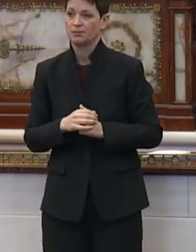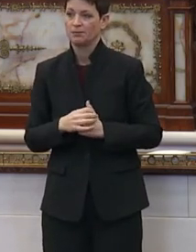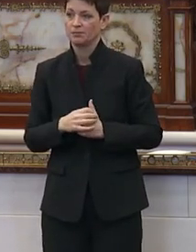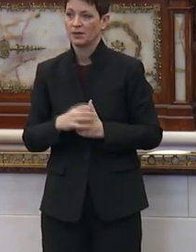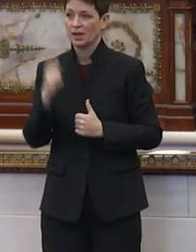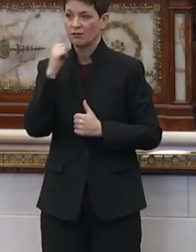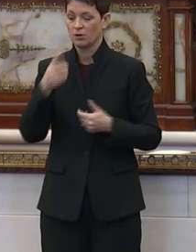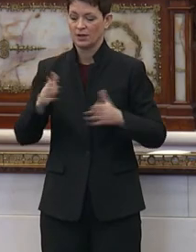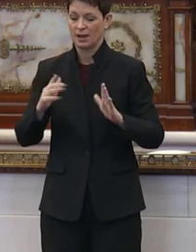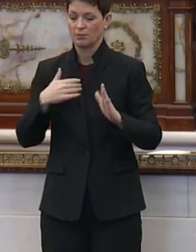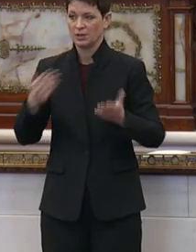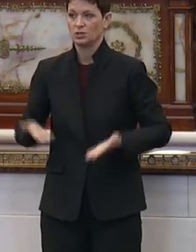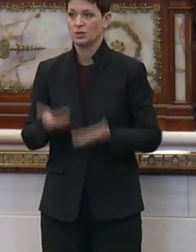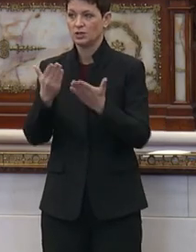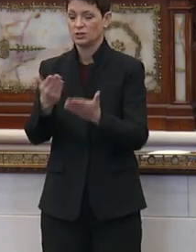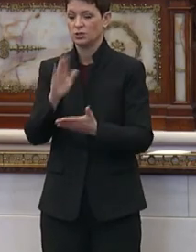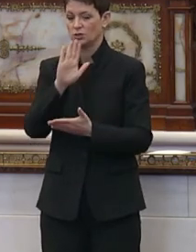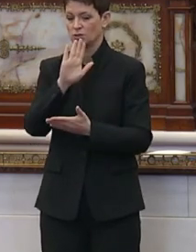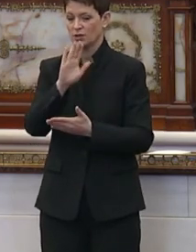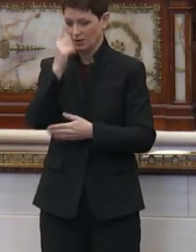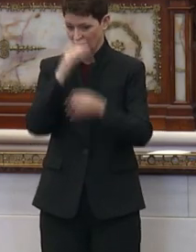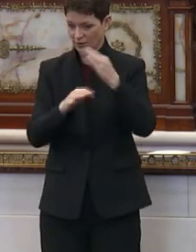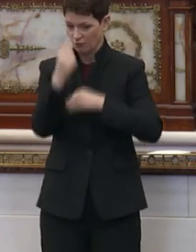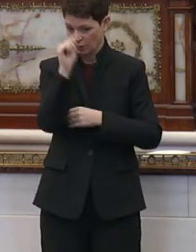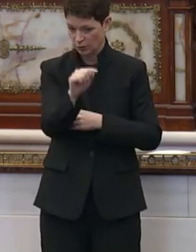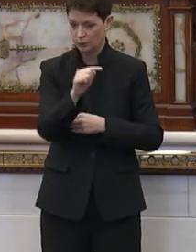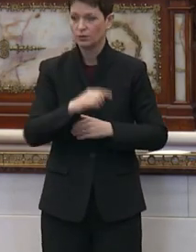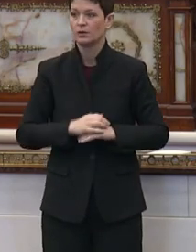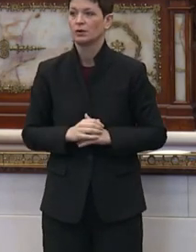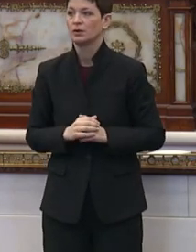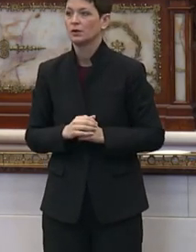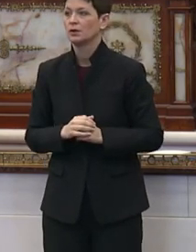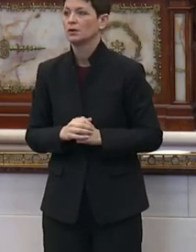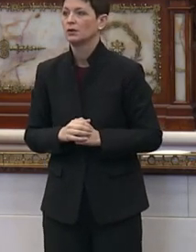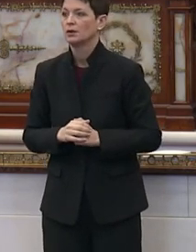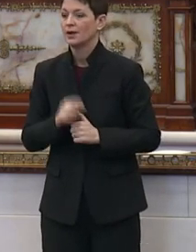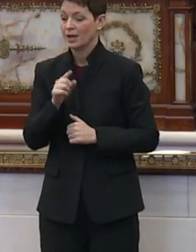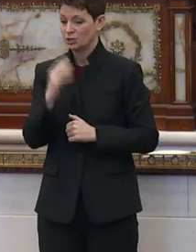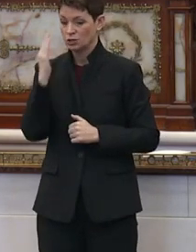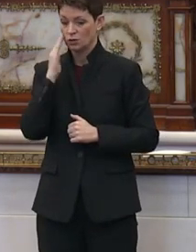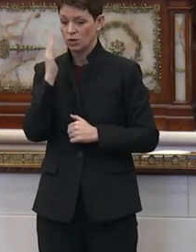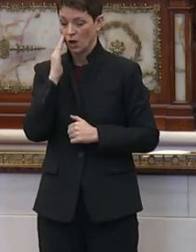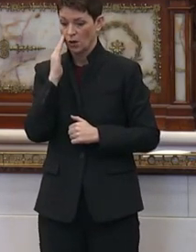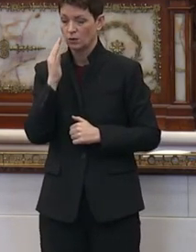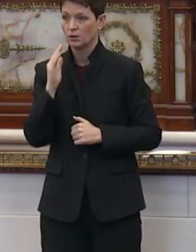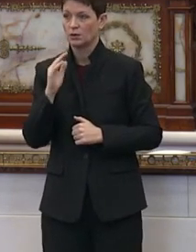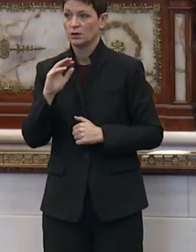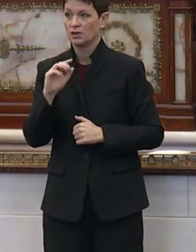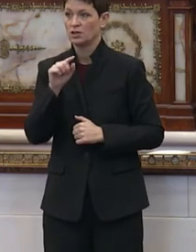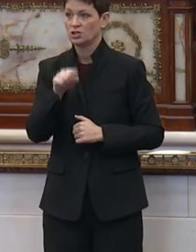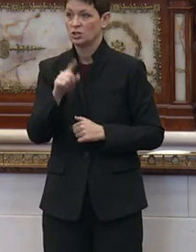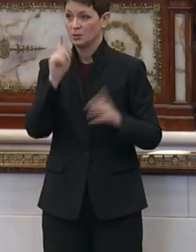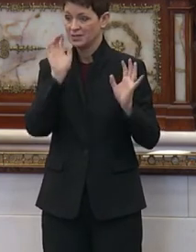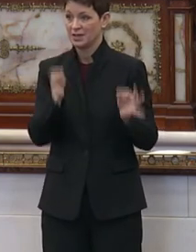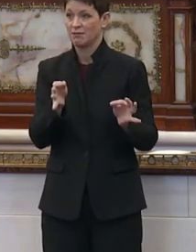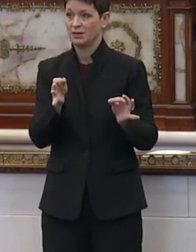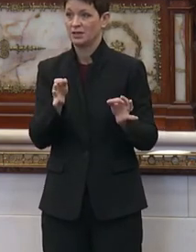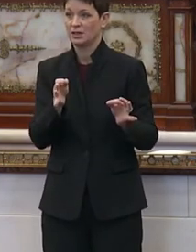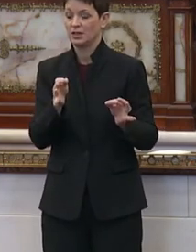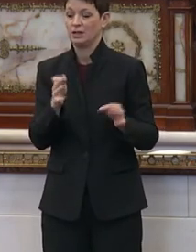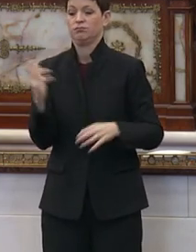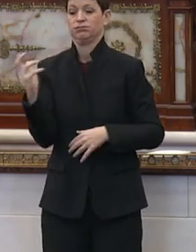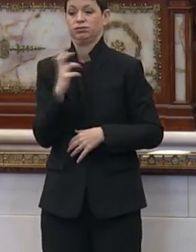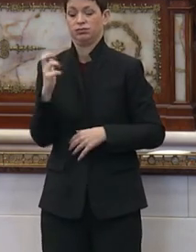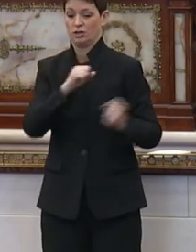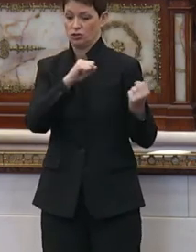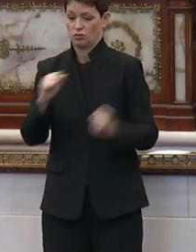And for allowing me to introduce the resolution on your behalf. As you know firsthand, Jen was definitely a force to be reckoned